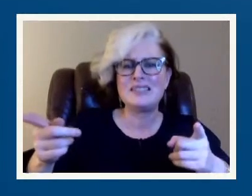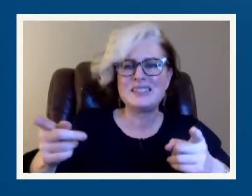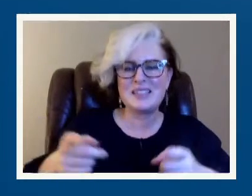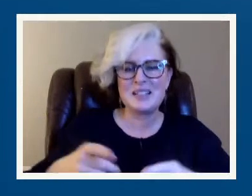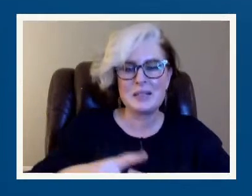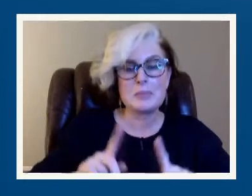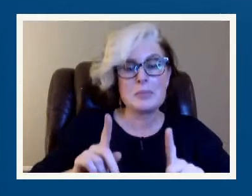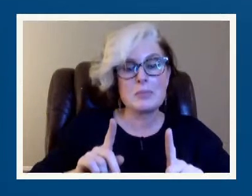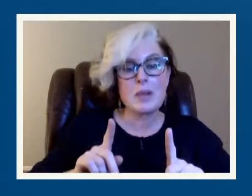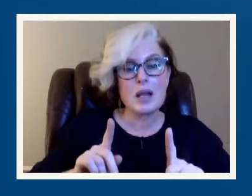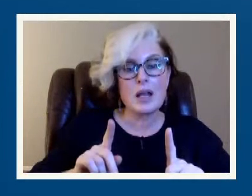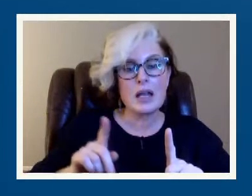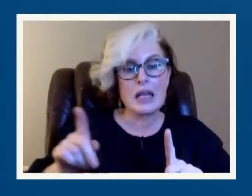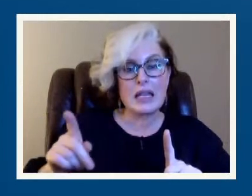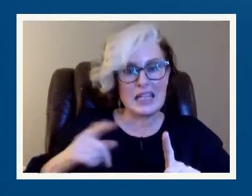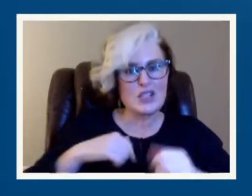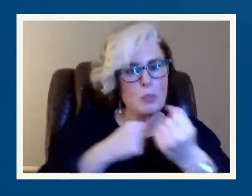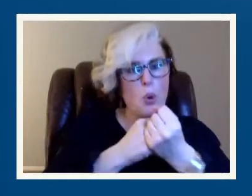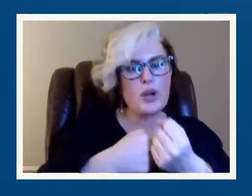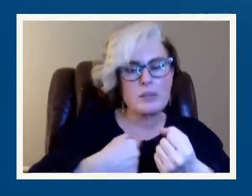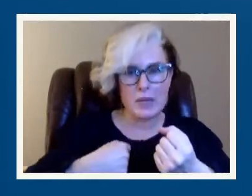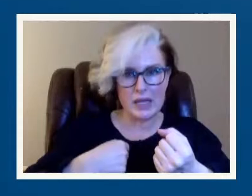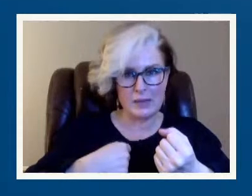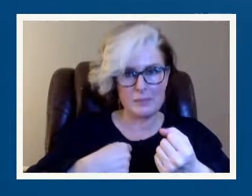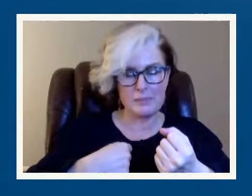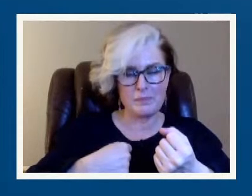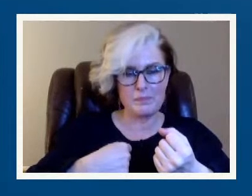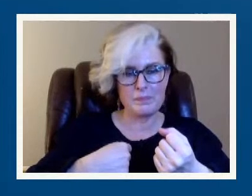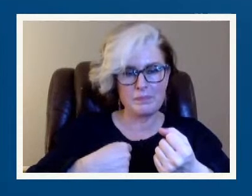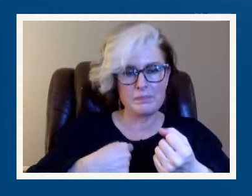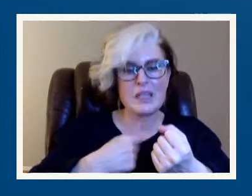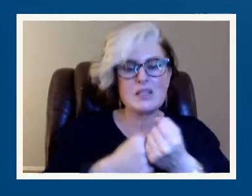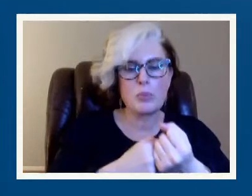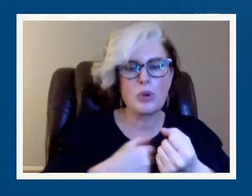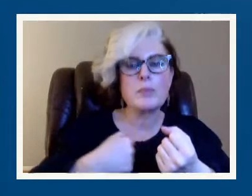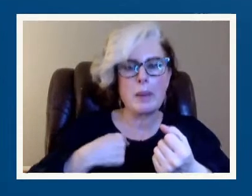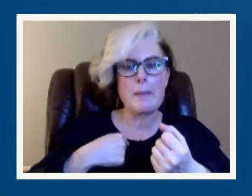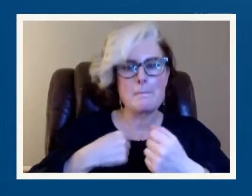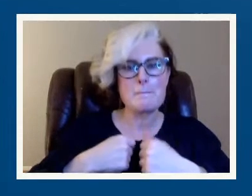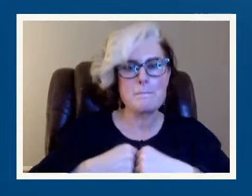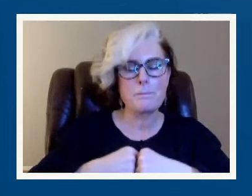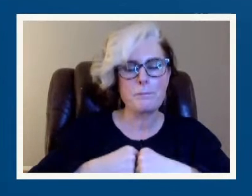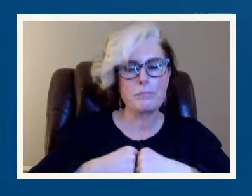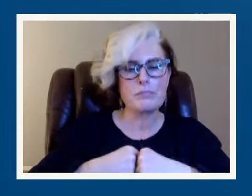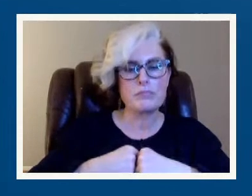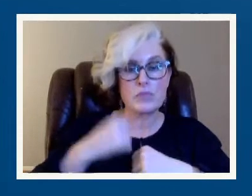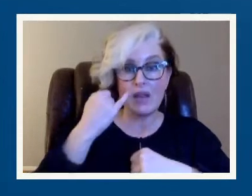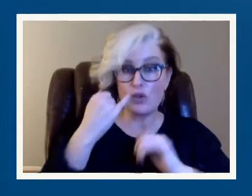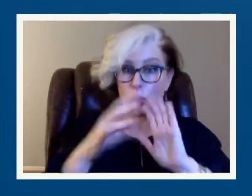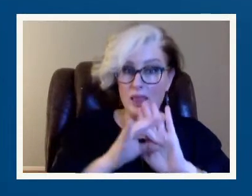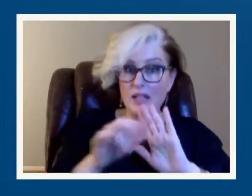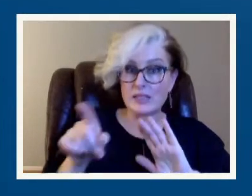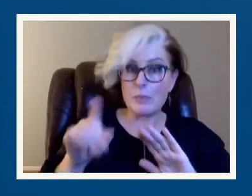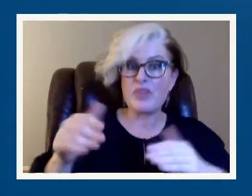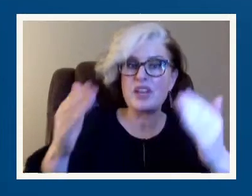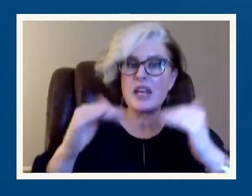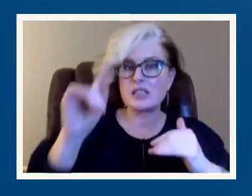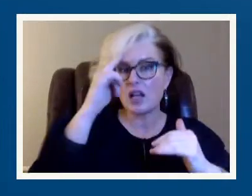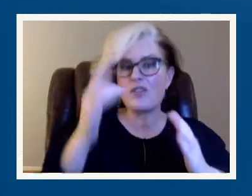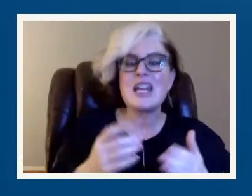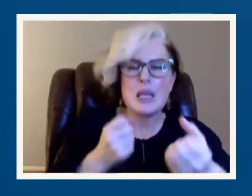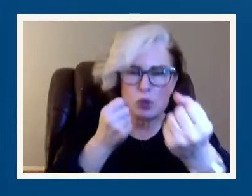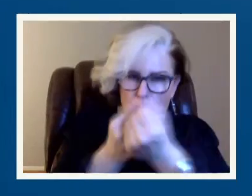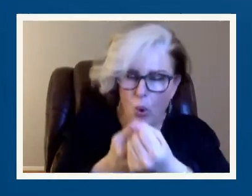But he had my back. He had my back. If you elect him your next governor, he will have your